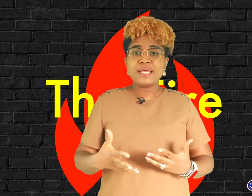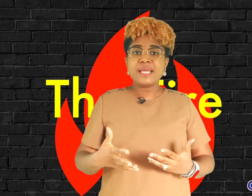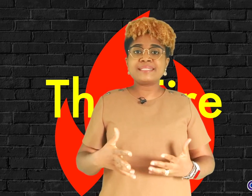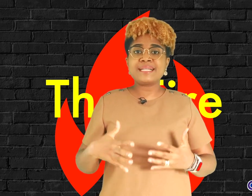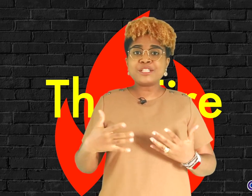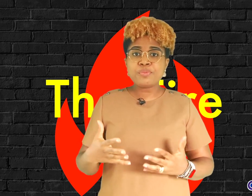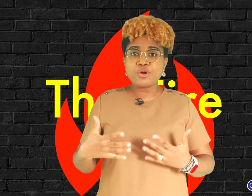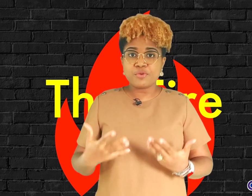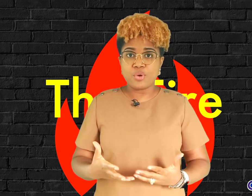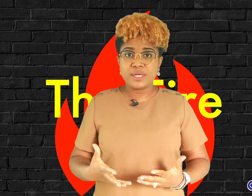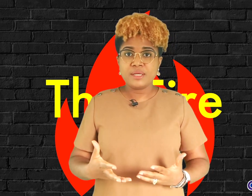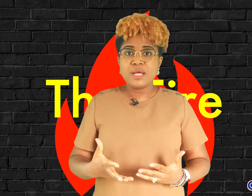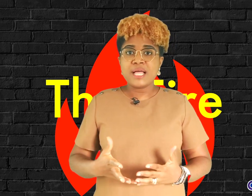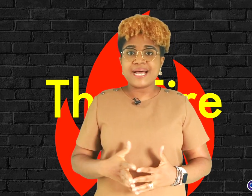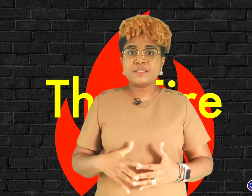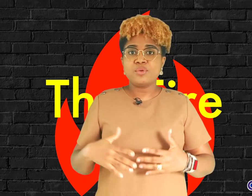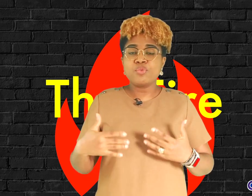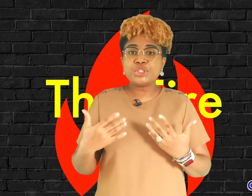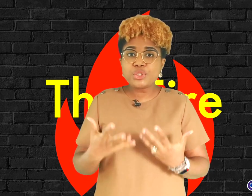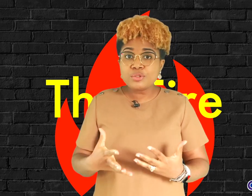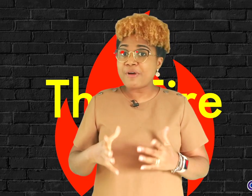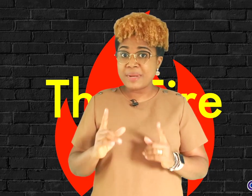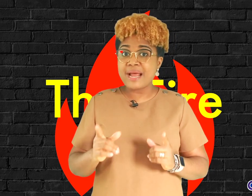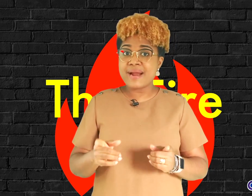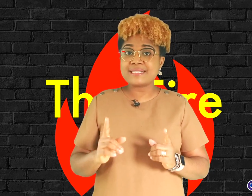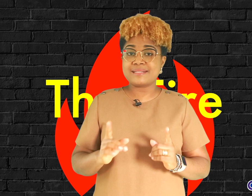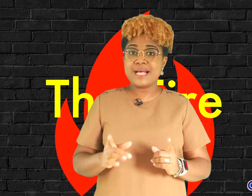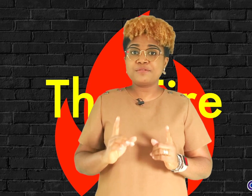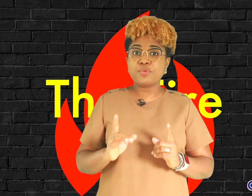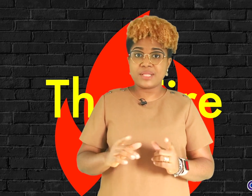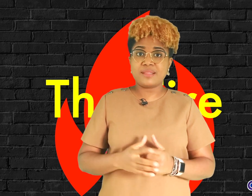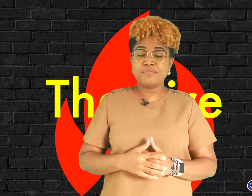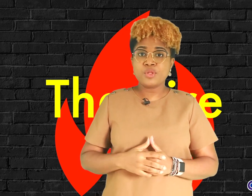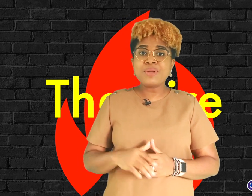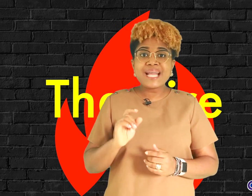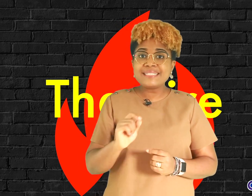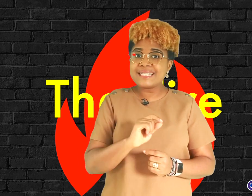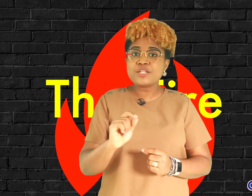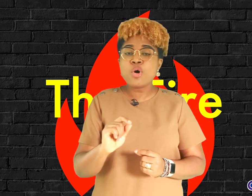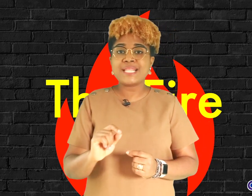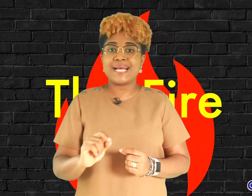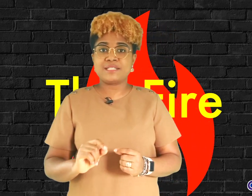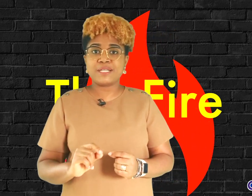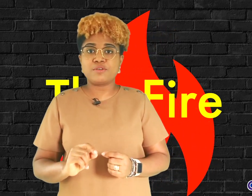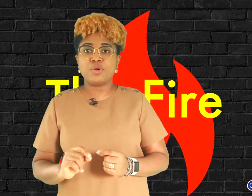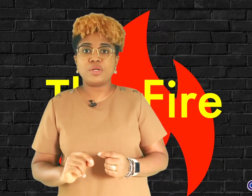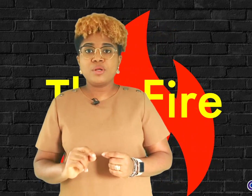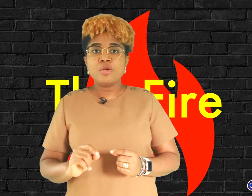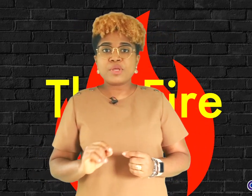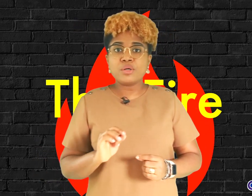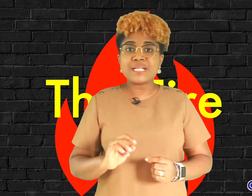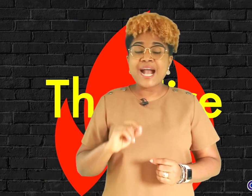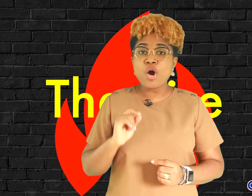because it's an attribute of God that we should familiarize ourselves with. We can't ignore that aspect of